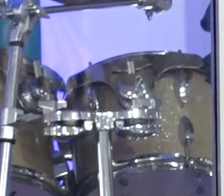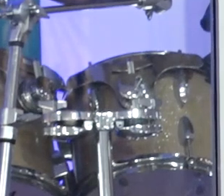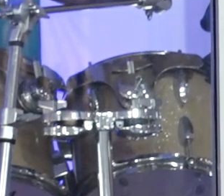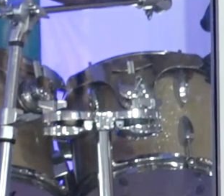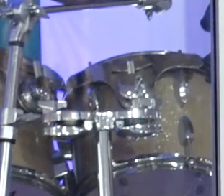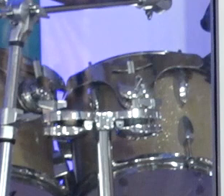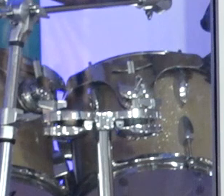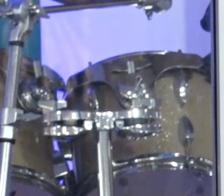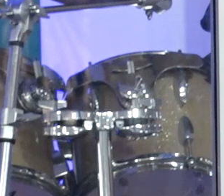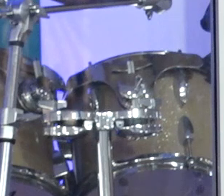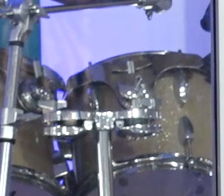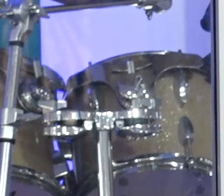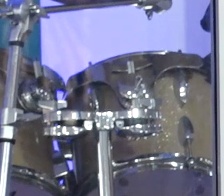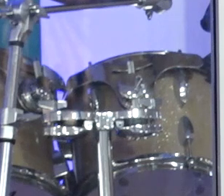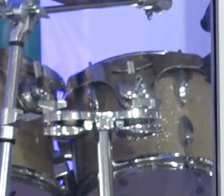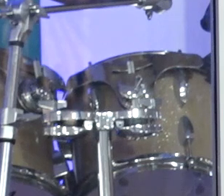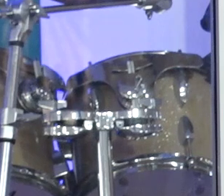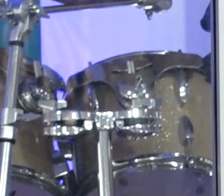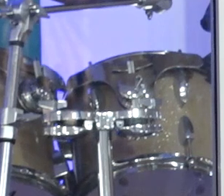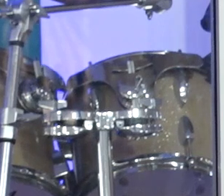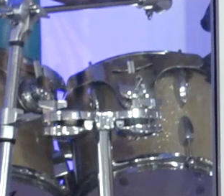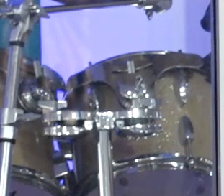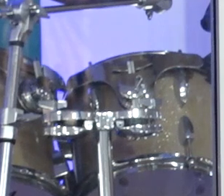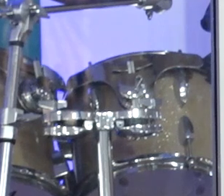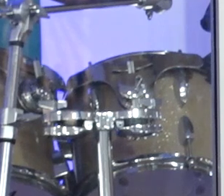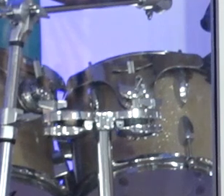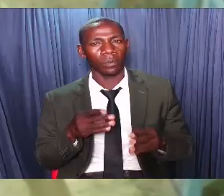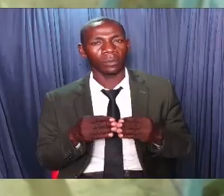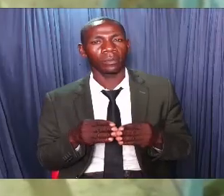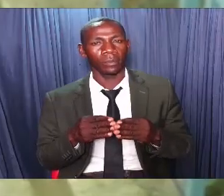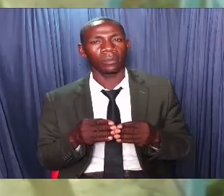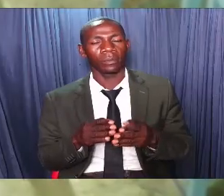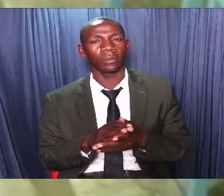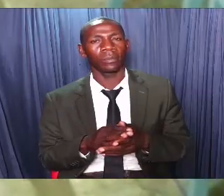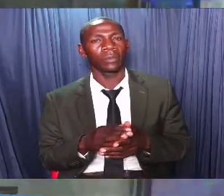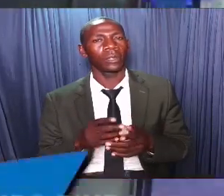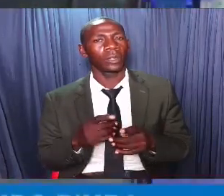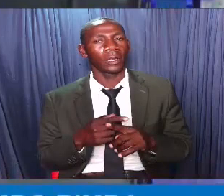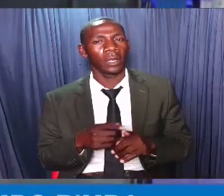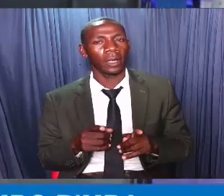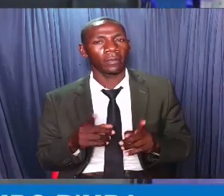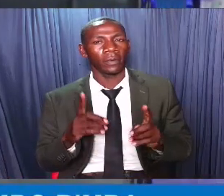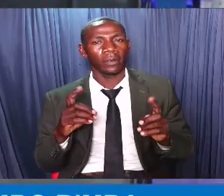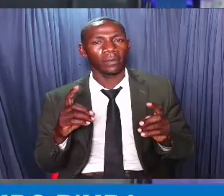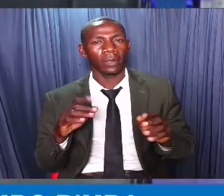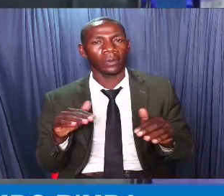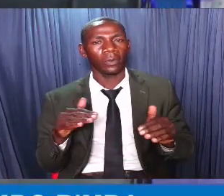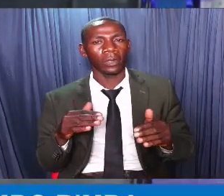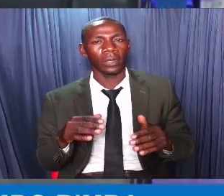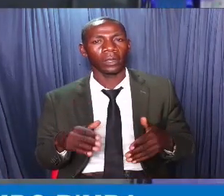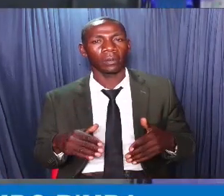glorify God in your body and in your spirit, which are God's. Kila dhambi aitendayo